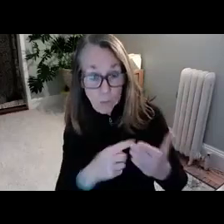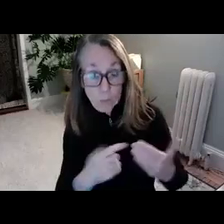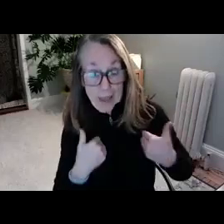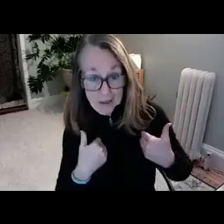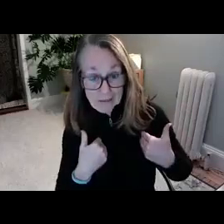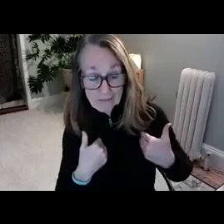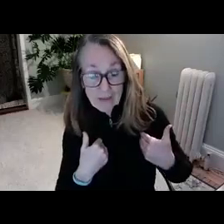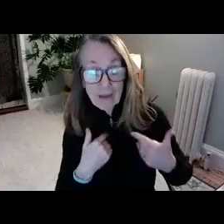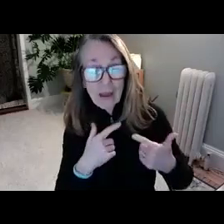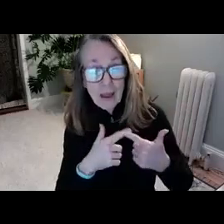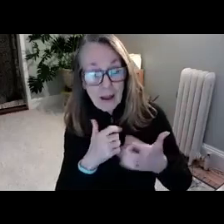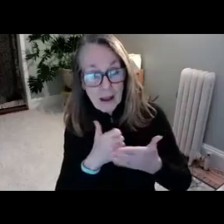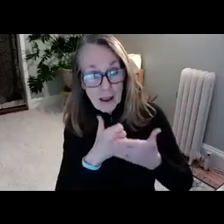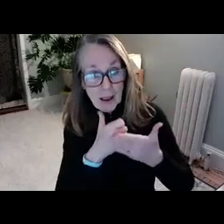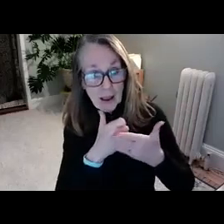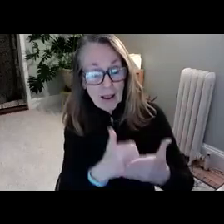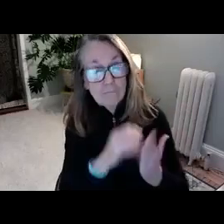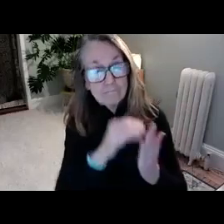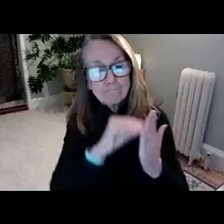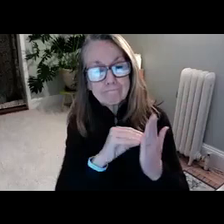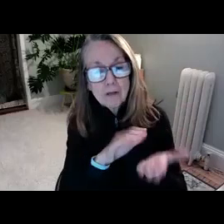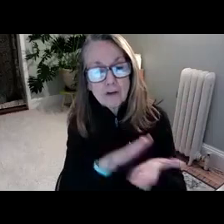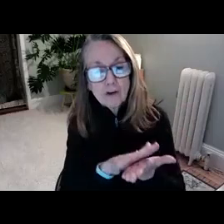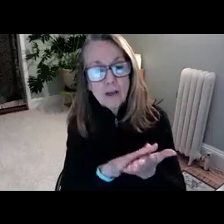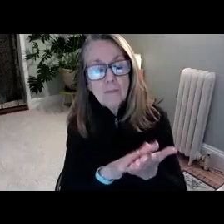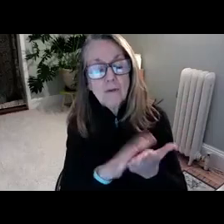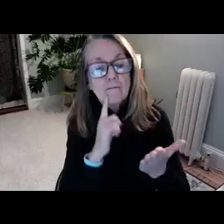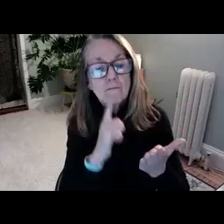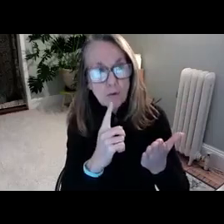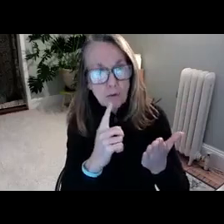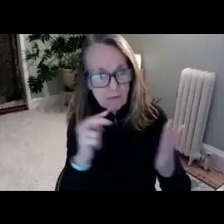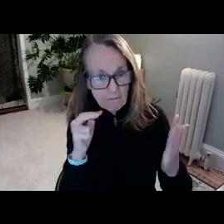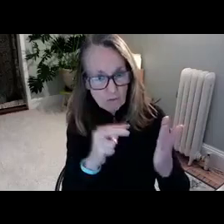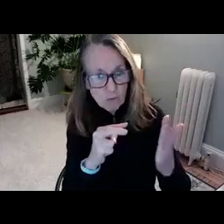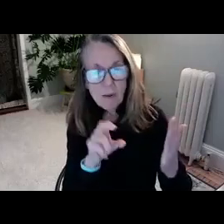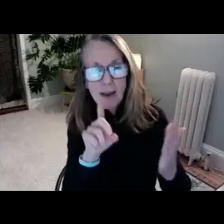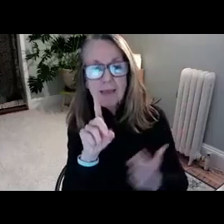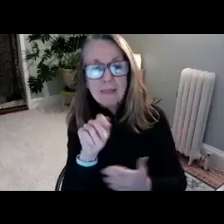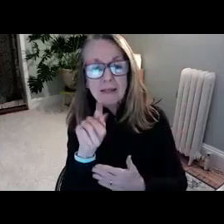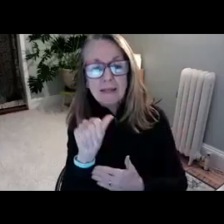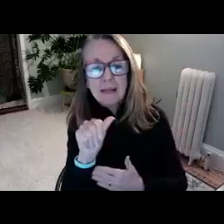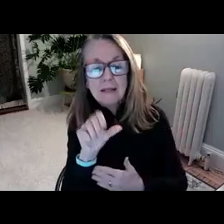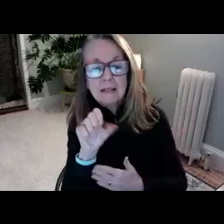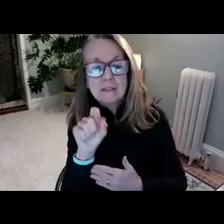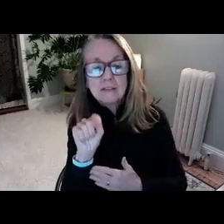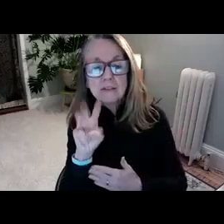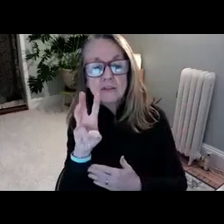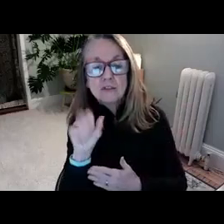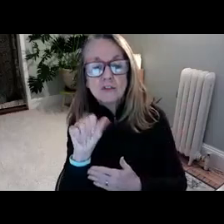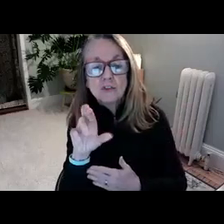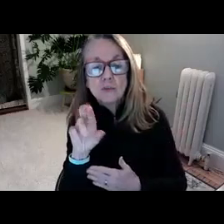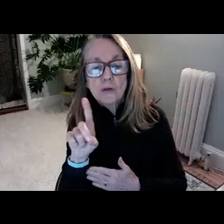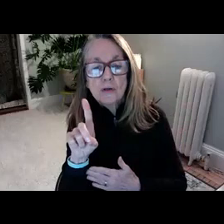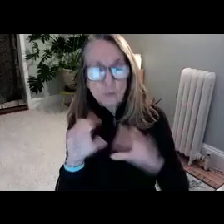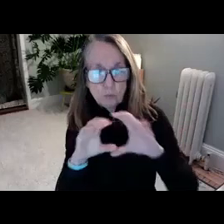and help put this document together for review by the data stewards group. And the data stewards group will,